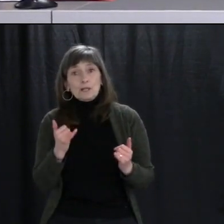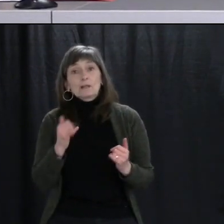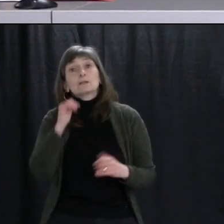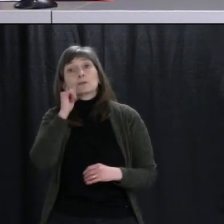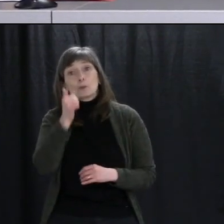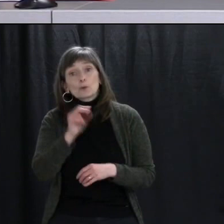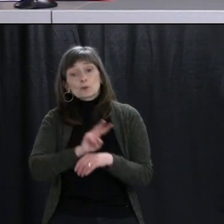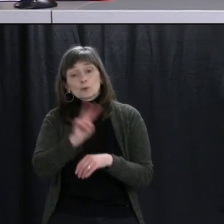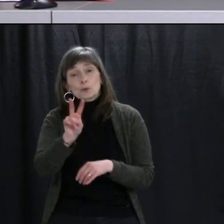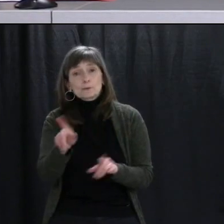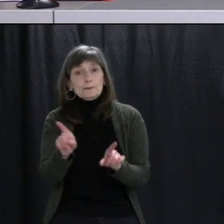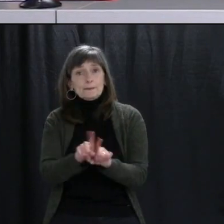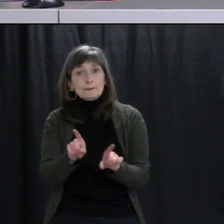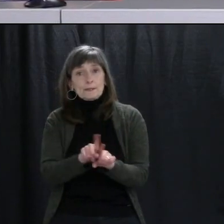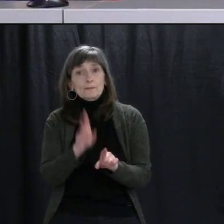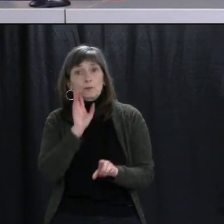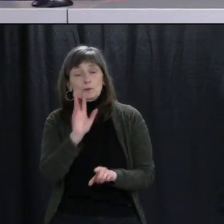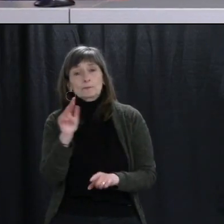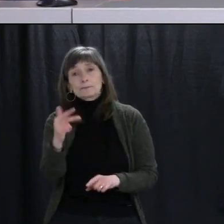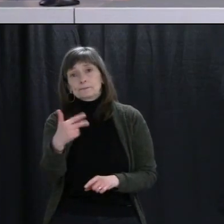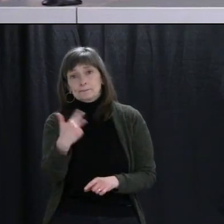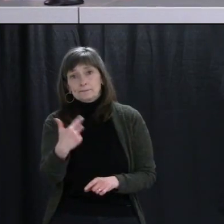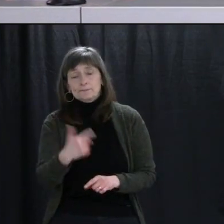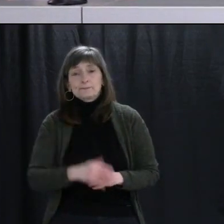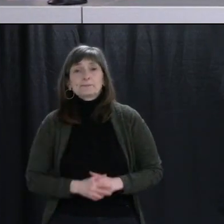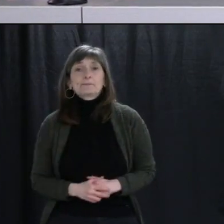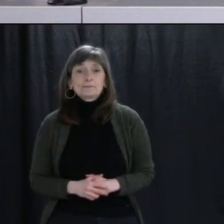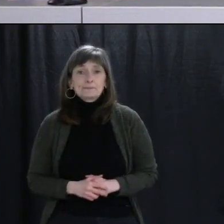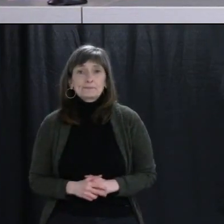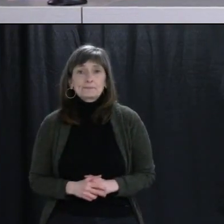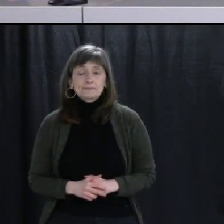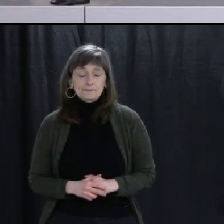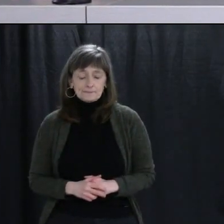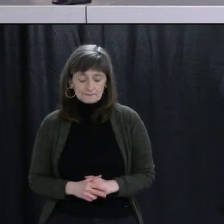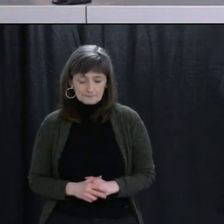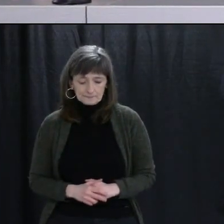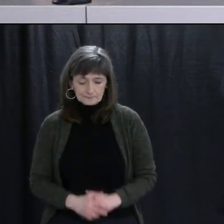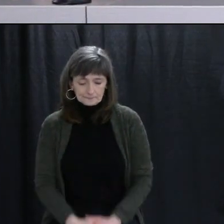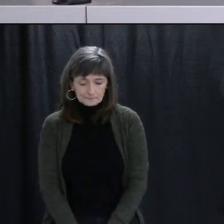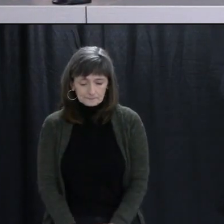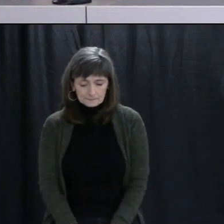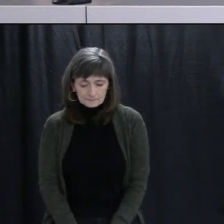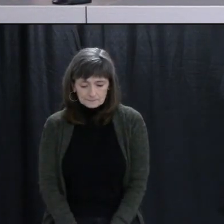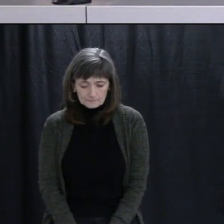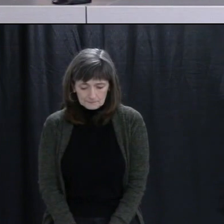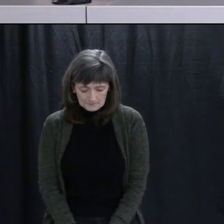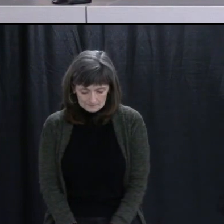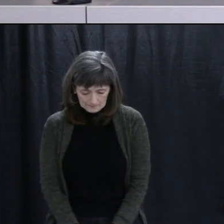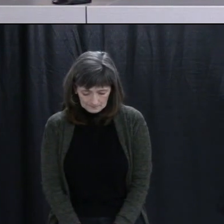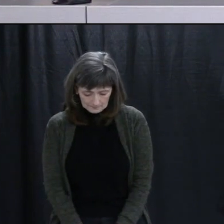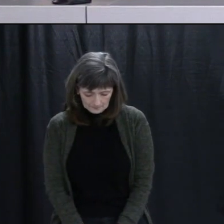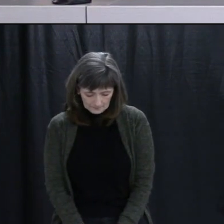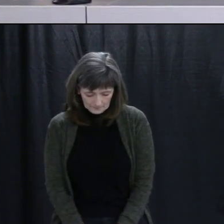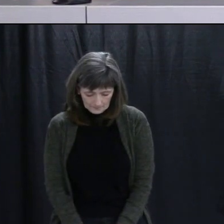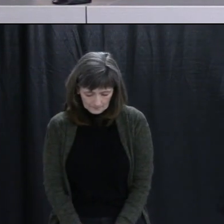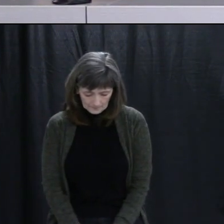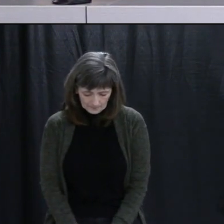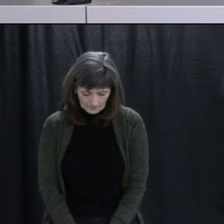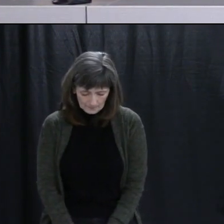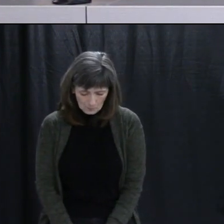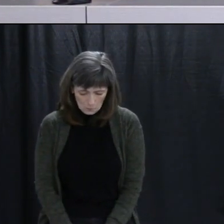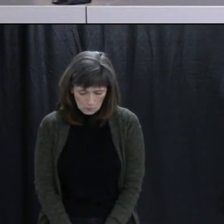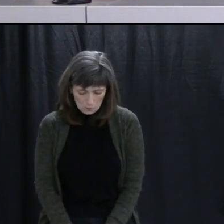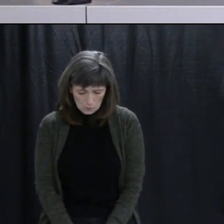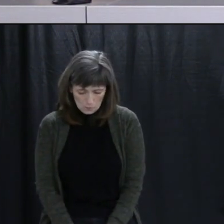p.m. Newfoundland time, 1:30 Labrador time for our next media availability. Thank you. Thank you. The conference has